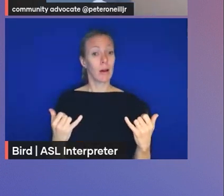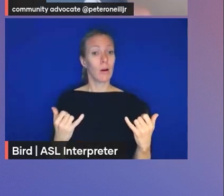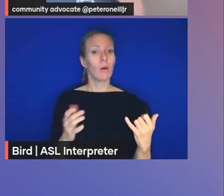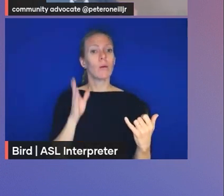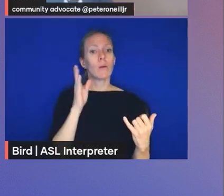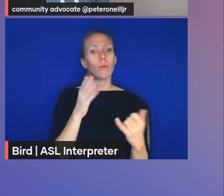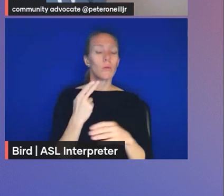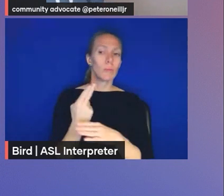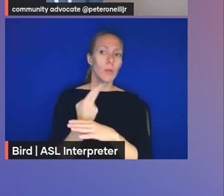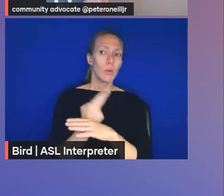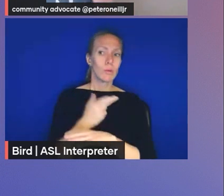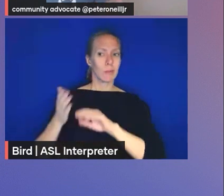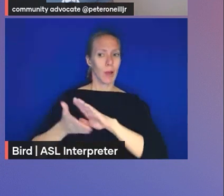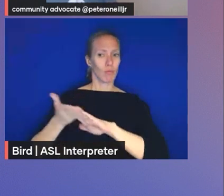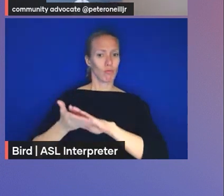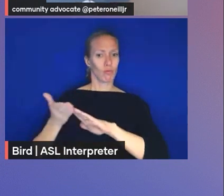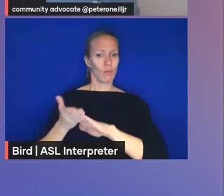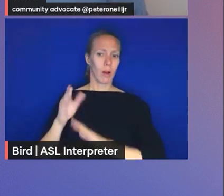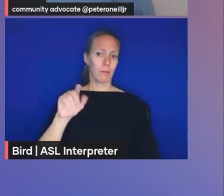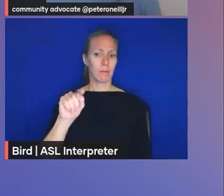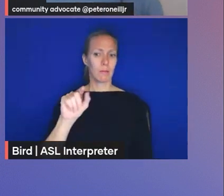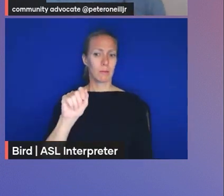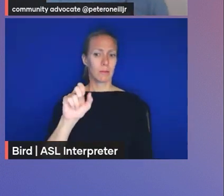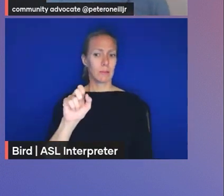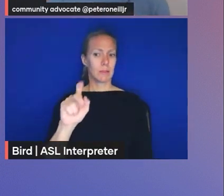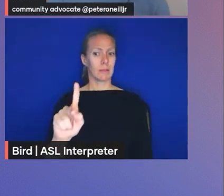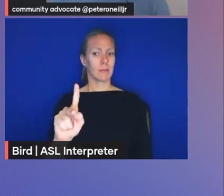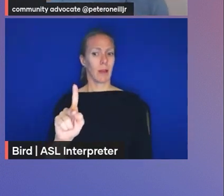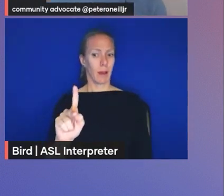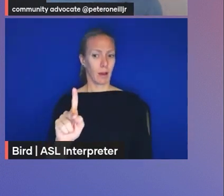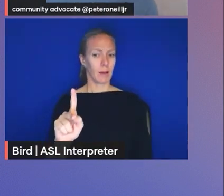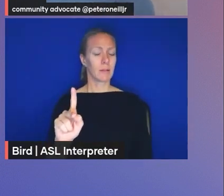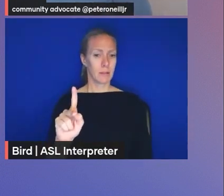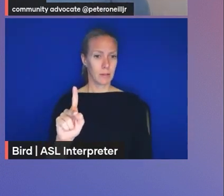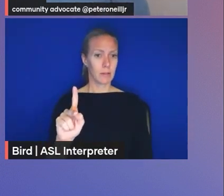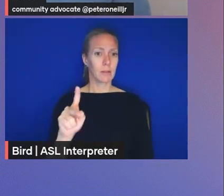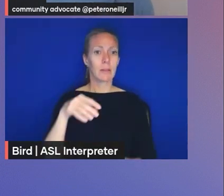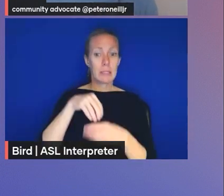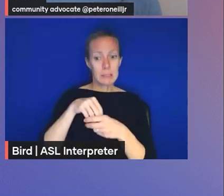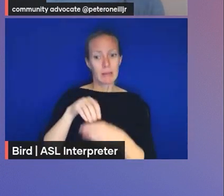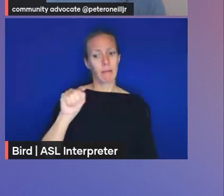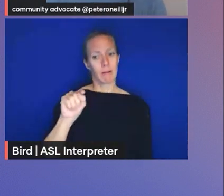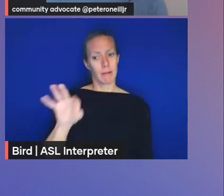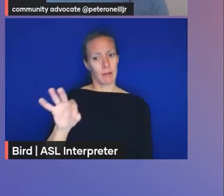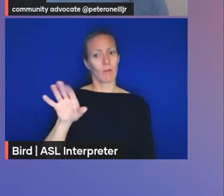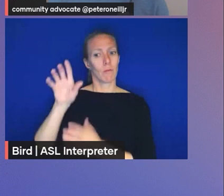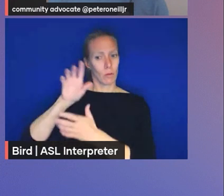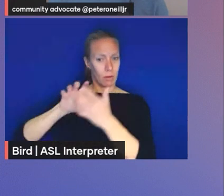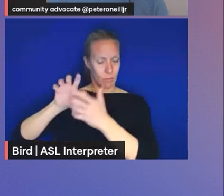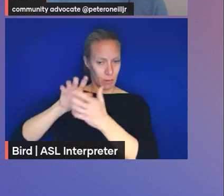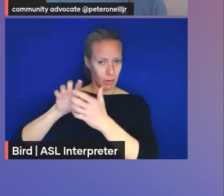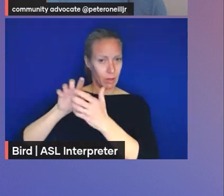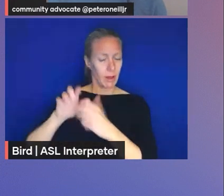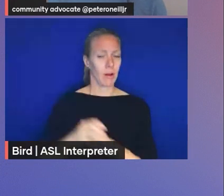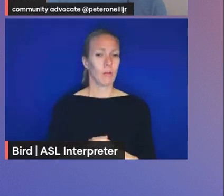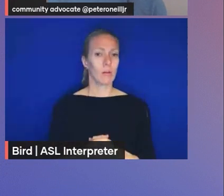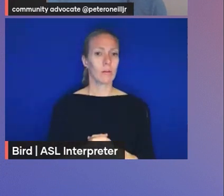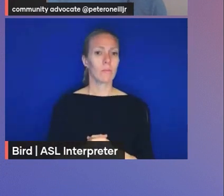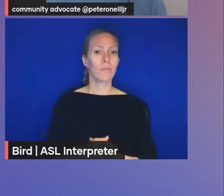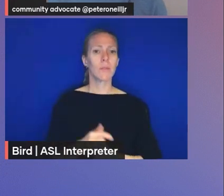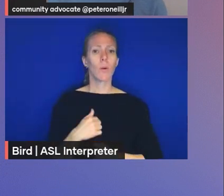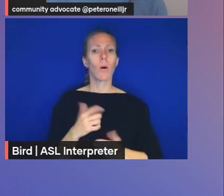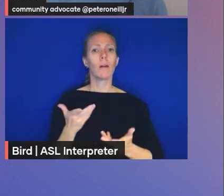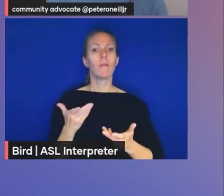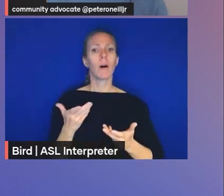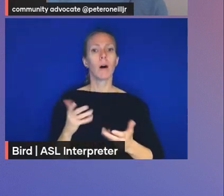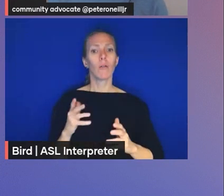the run task version of Open Policy Agent inside of Terraform Cloud. And so I've already gone through